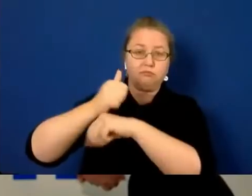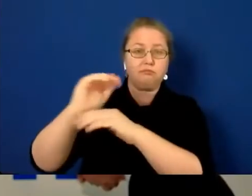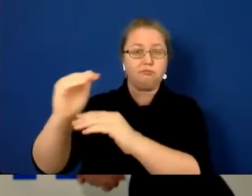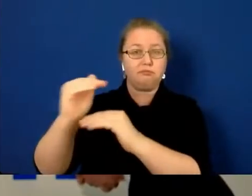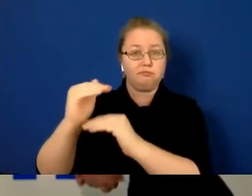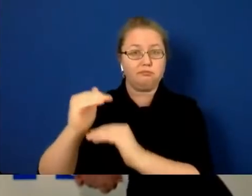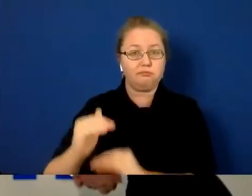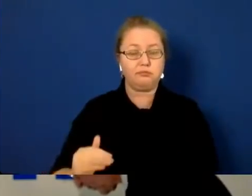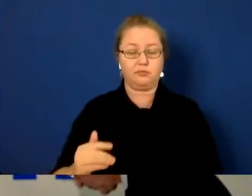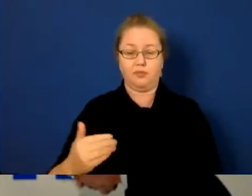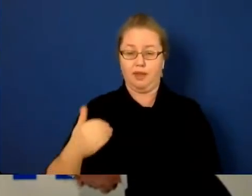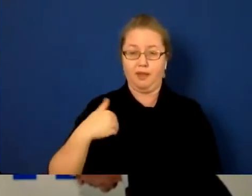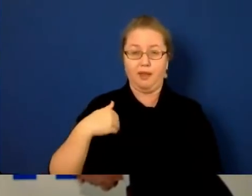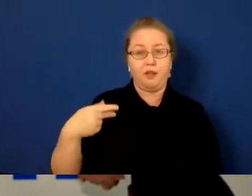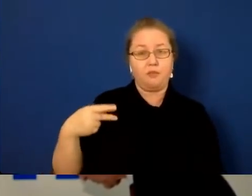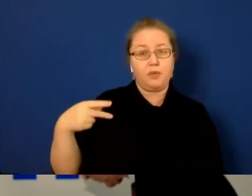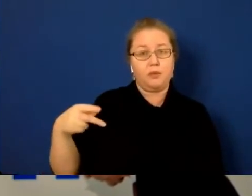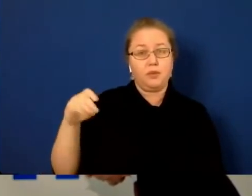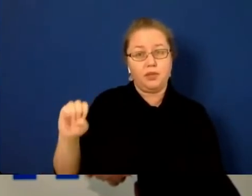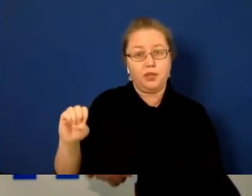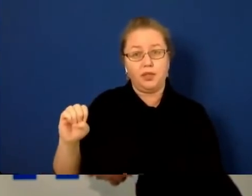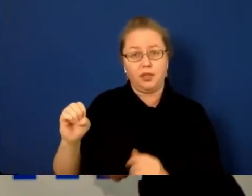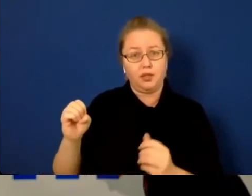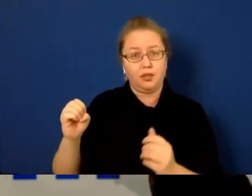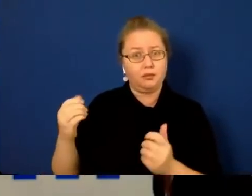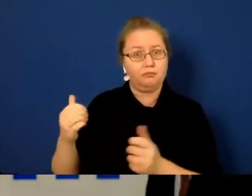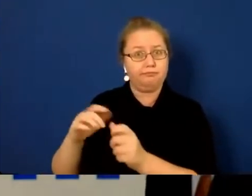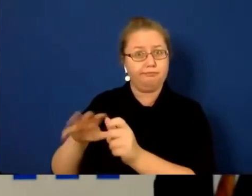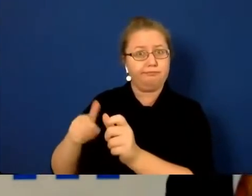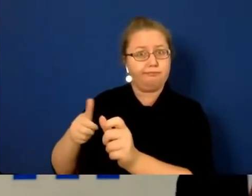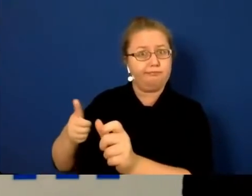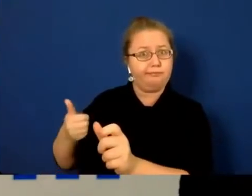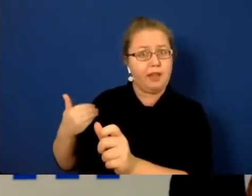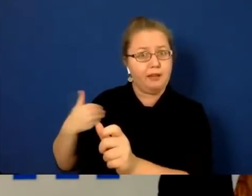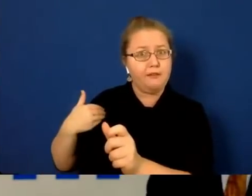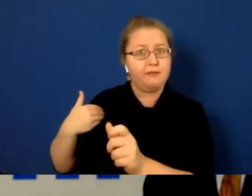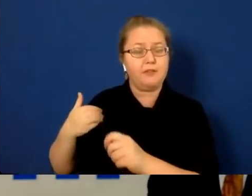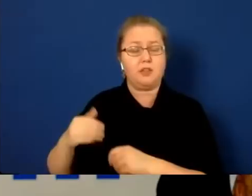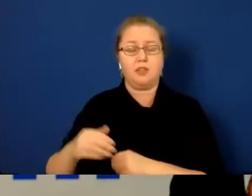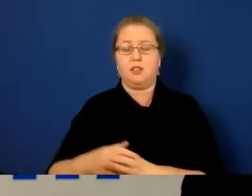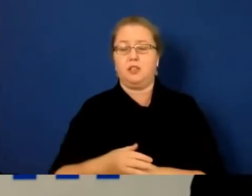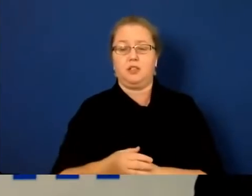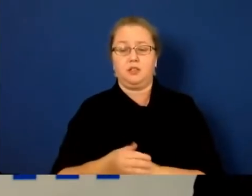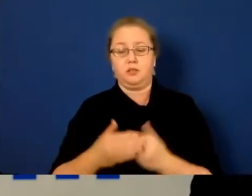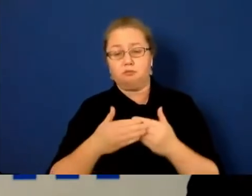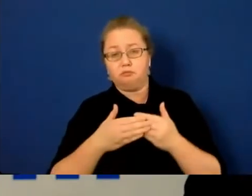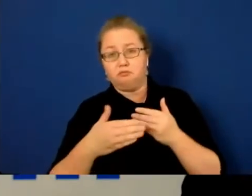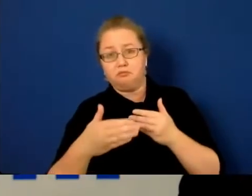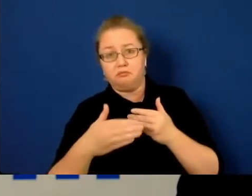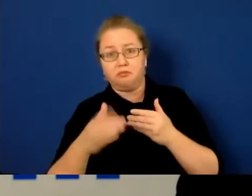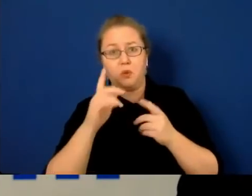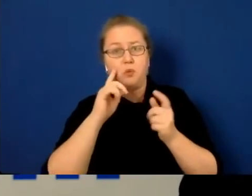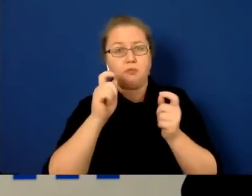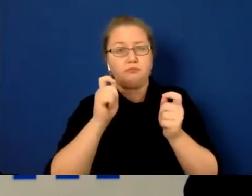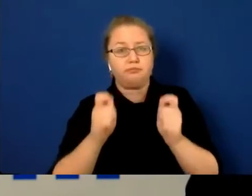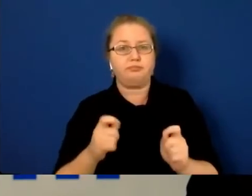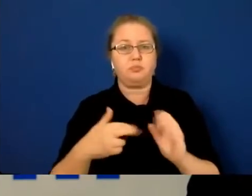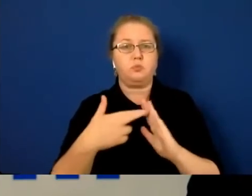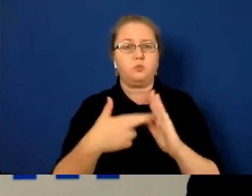many months for myself, for the minister, and for all of us in the health sector. And yes, we do intend